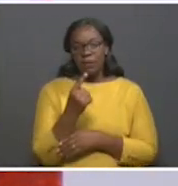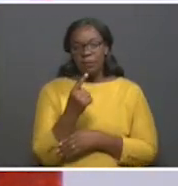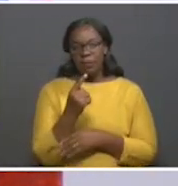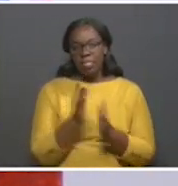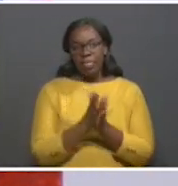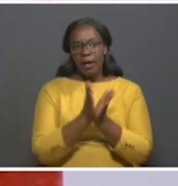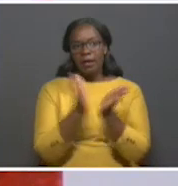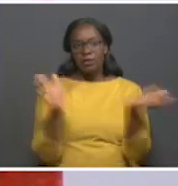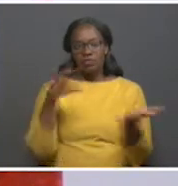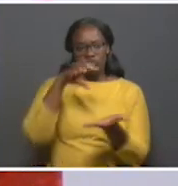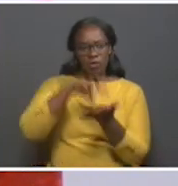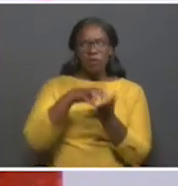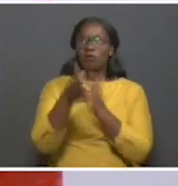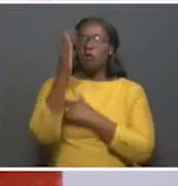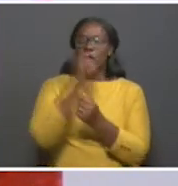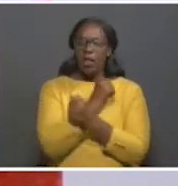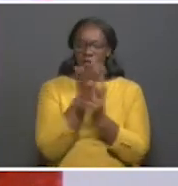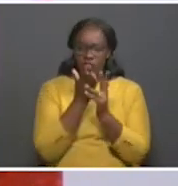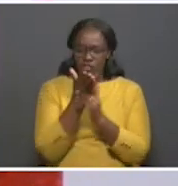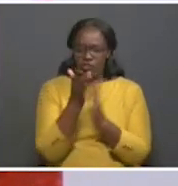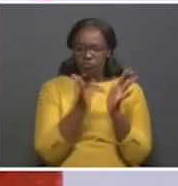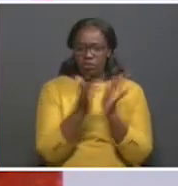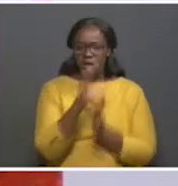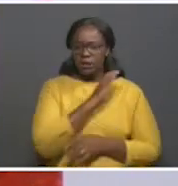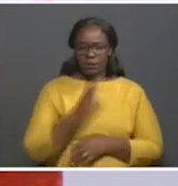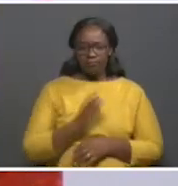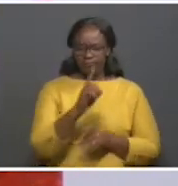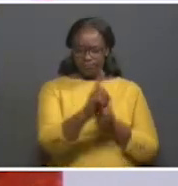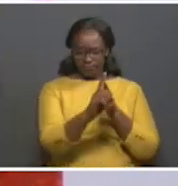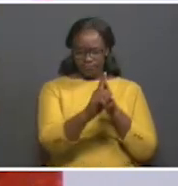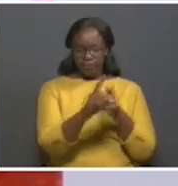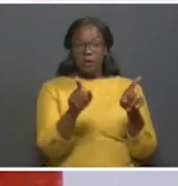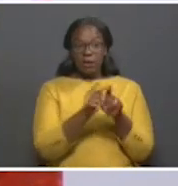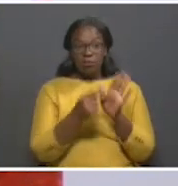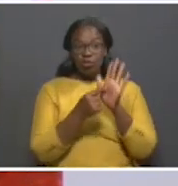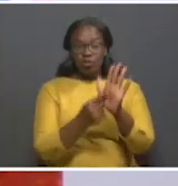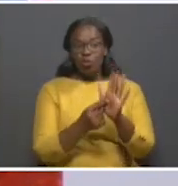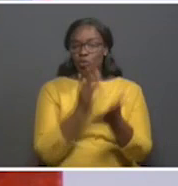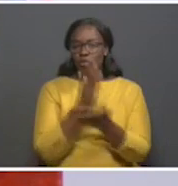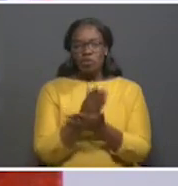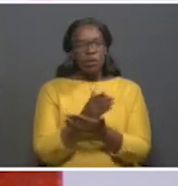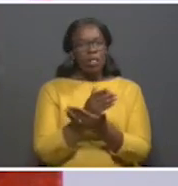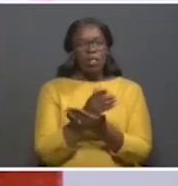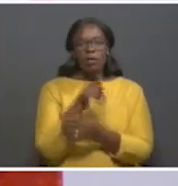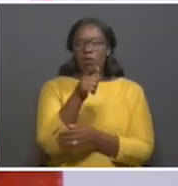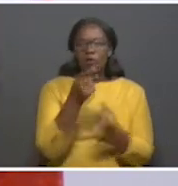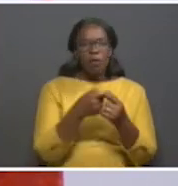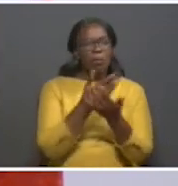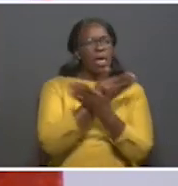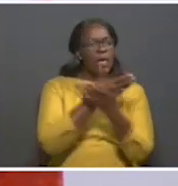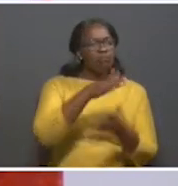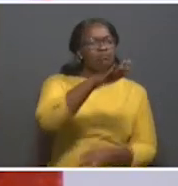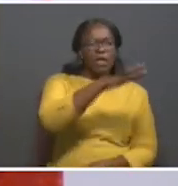of God's love through Jesus Christ, and therefore revealing the fact that no matter where you're